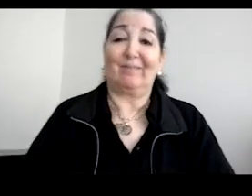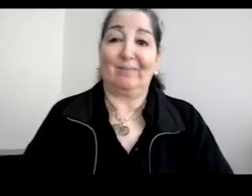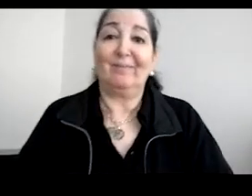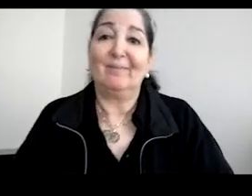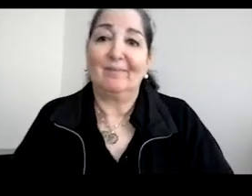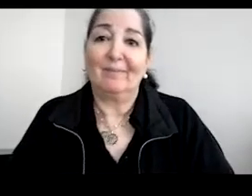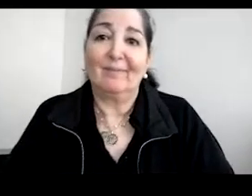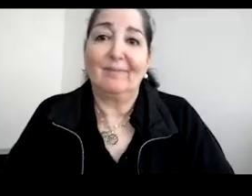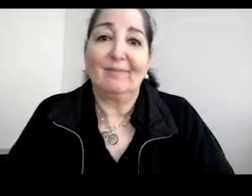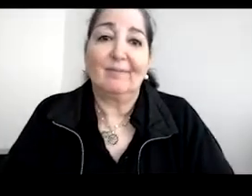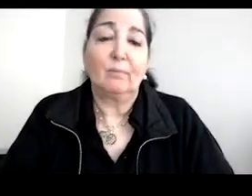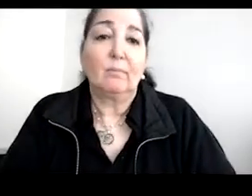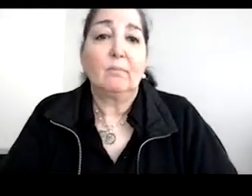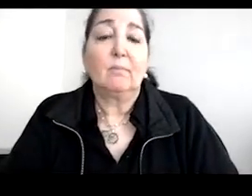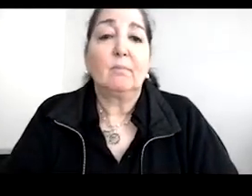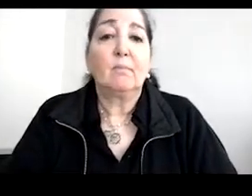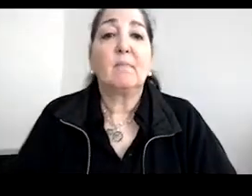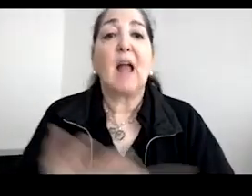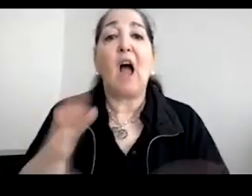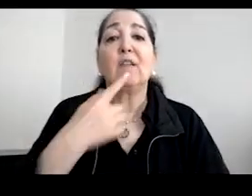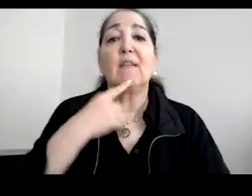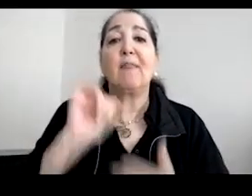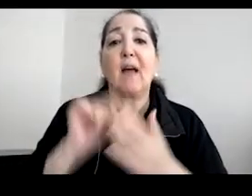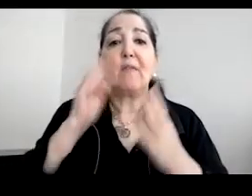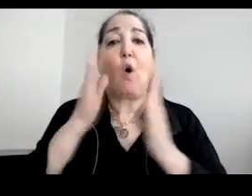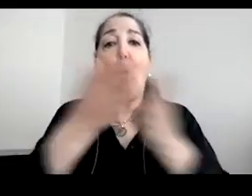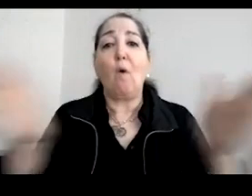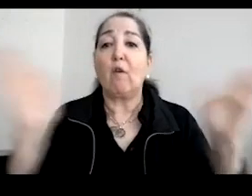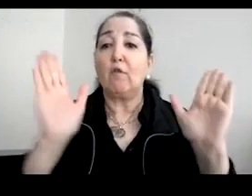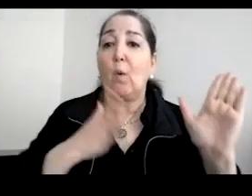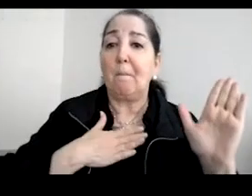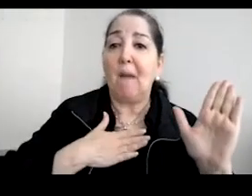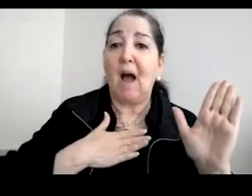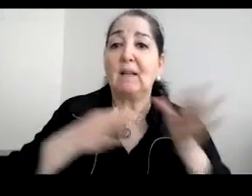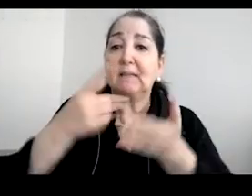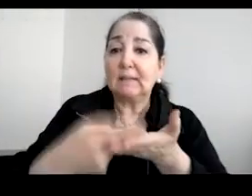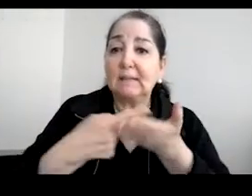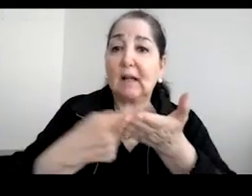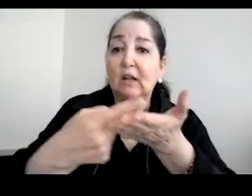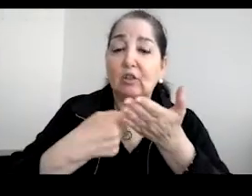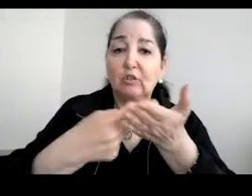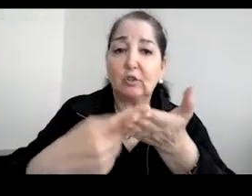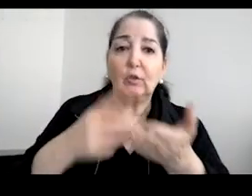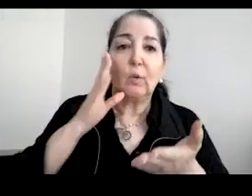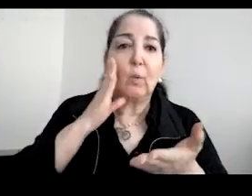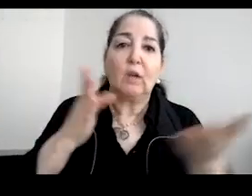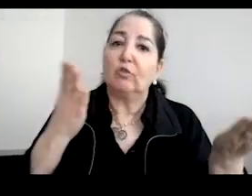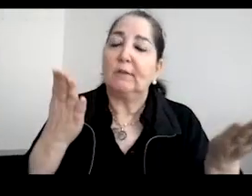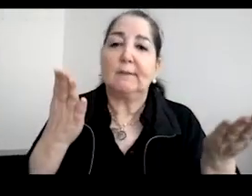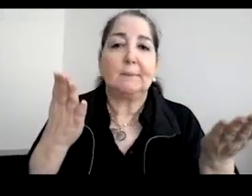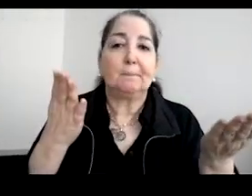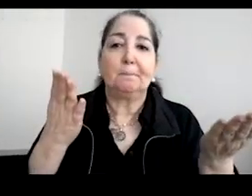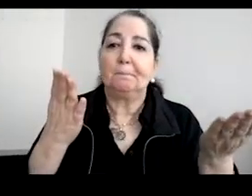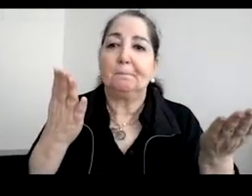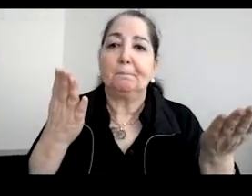I mentioned the overview of what I'm going to talk about today is just talk about, again, just the nature of